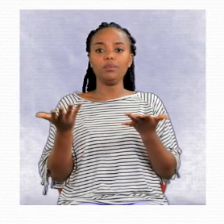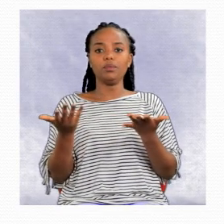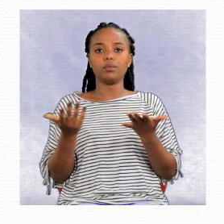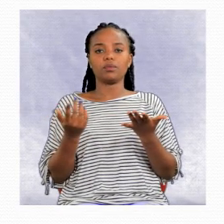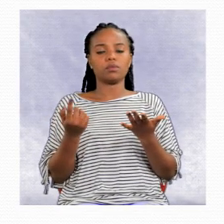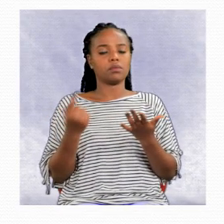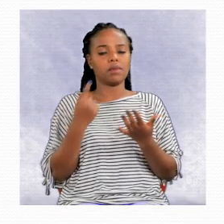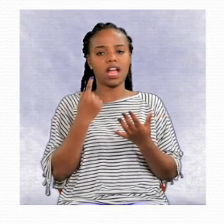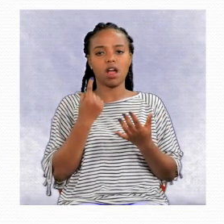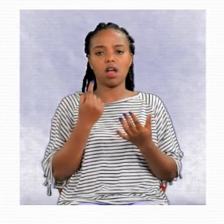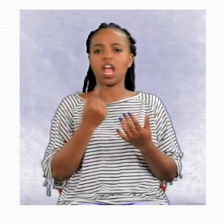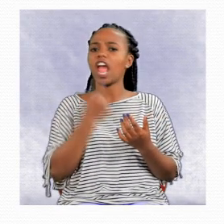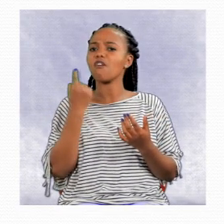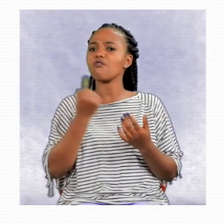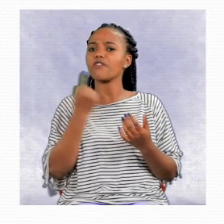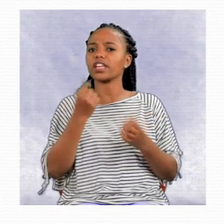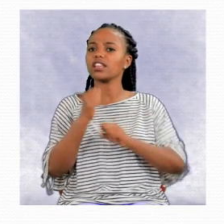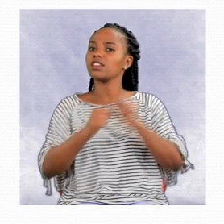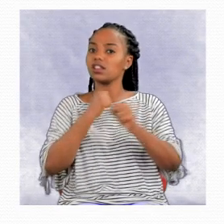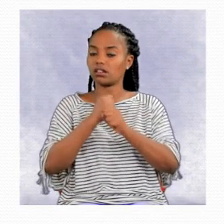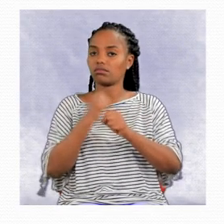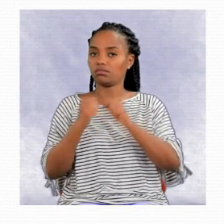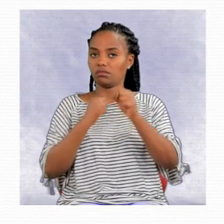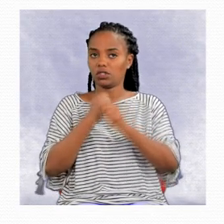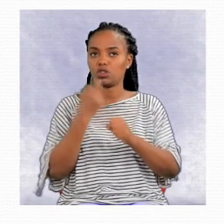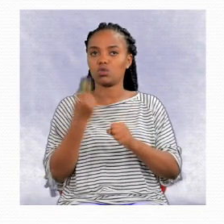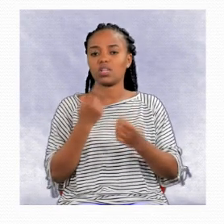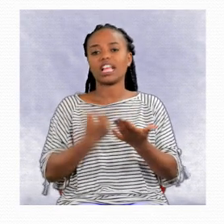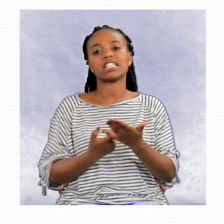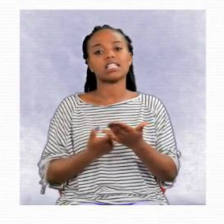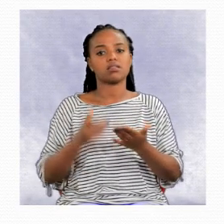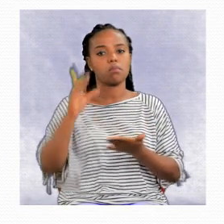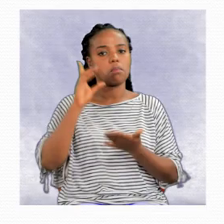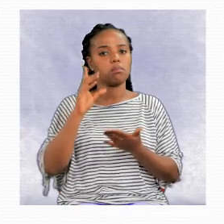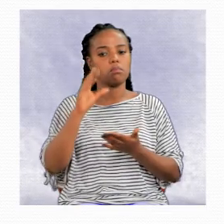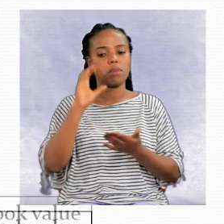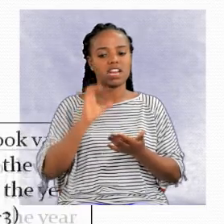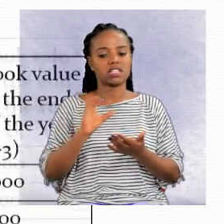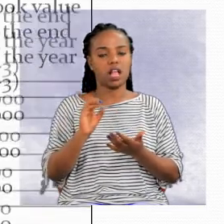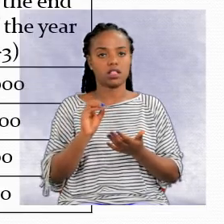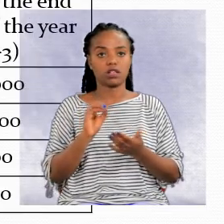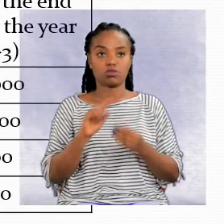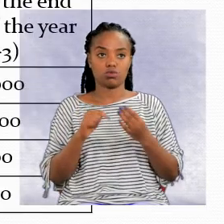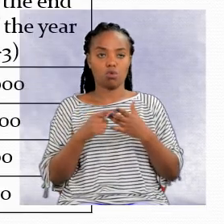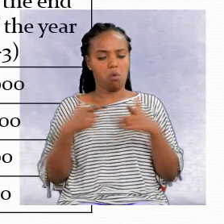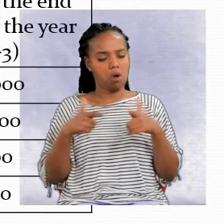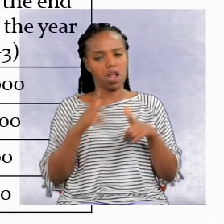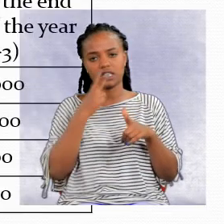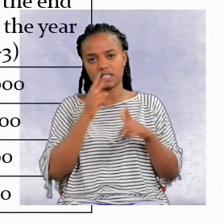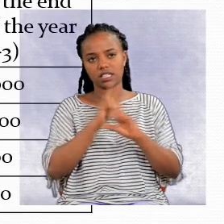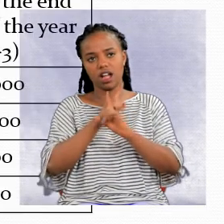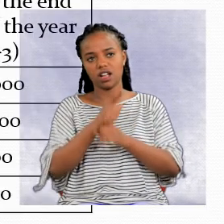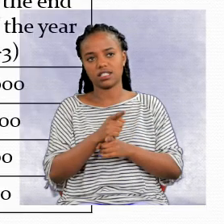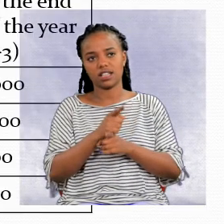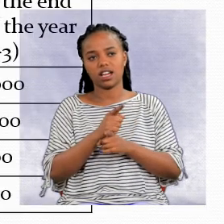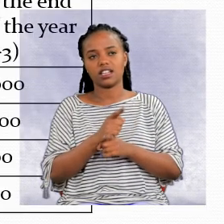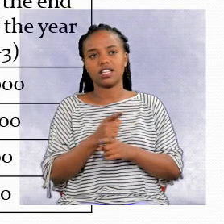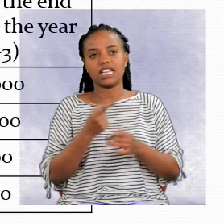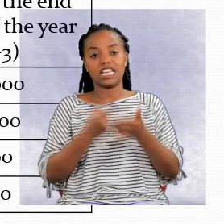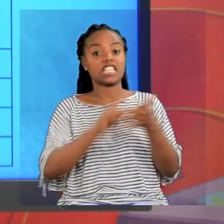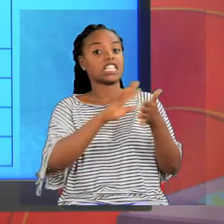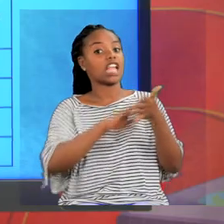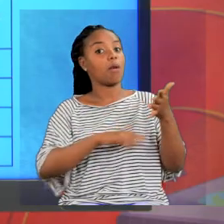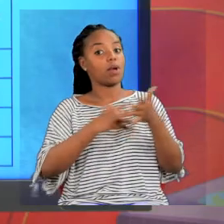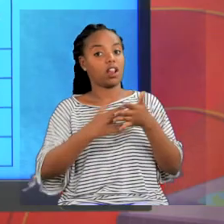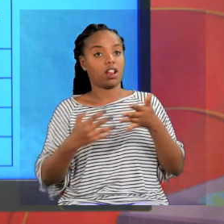every year using this percentage. So let's see the answer in tabular